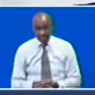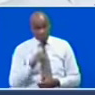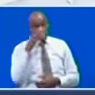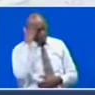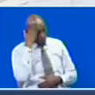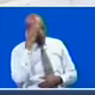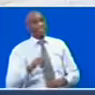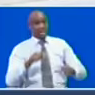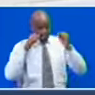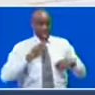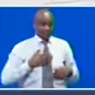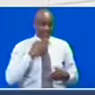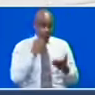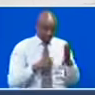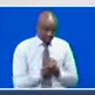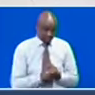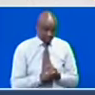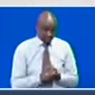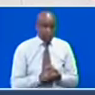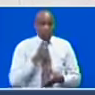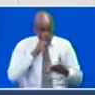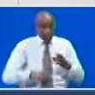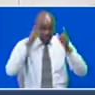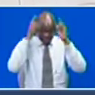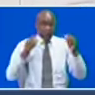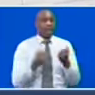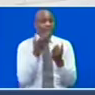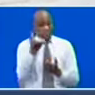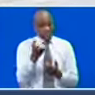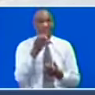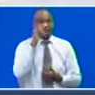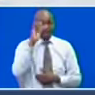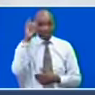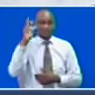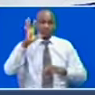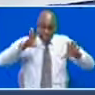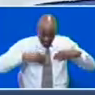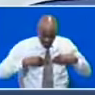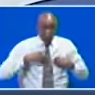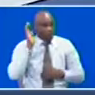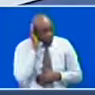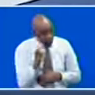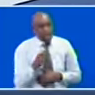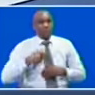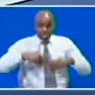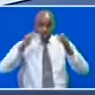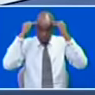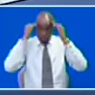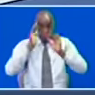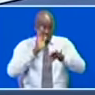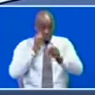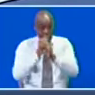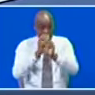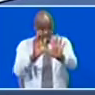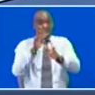has said very clearly that for us, whatever decision comes out, the IEBC will abide by it. So we'll leave the courts to do their work, and